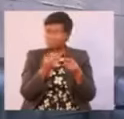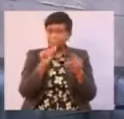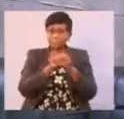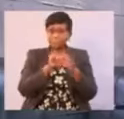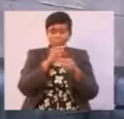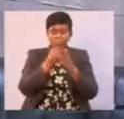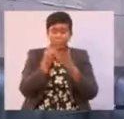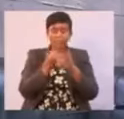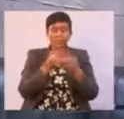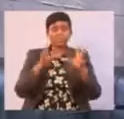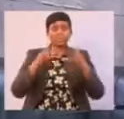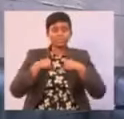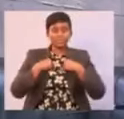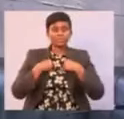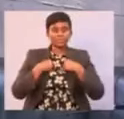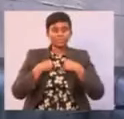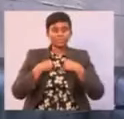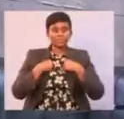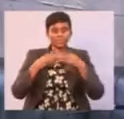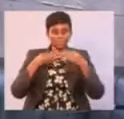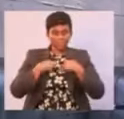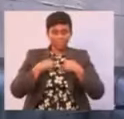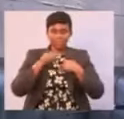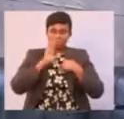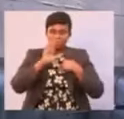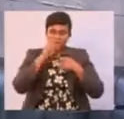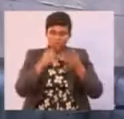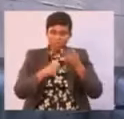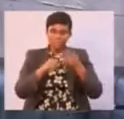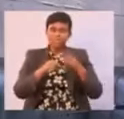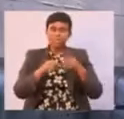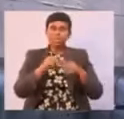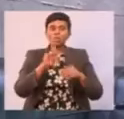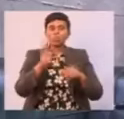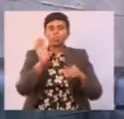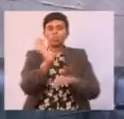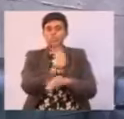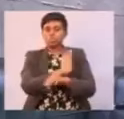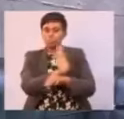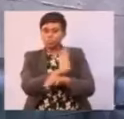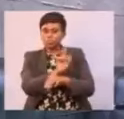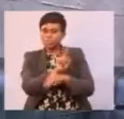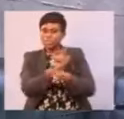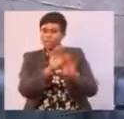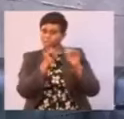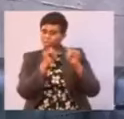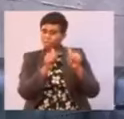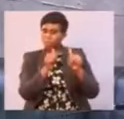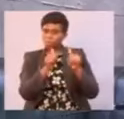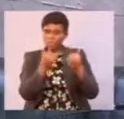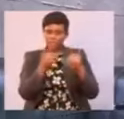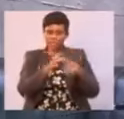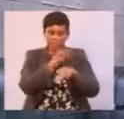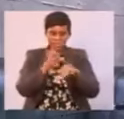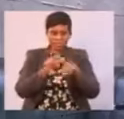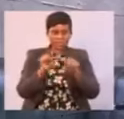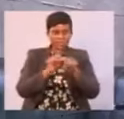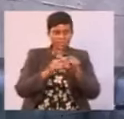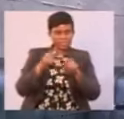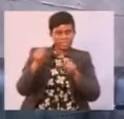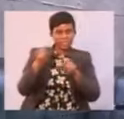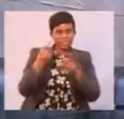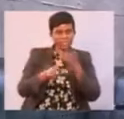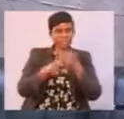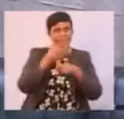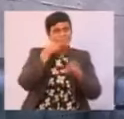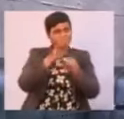acknowledge his update regarding the stability of Burundi as a nation now. And he